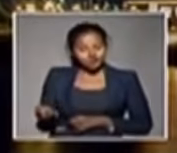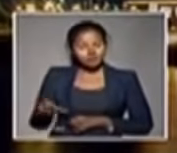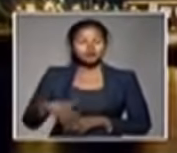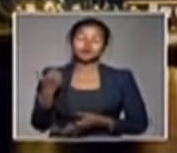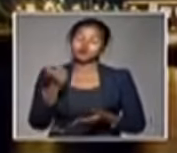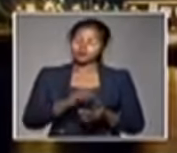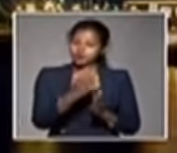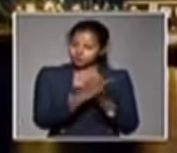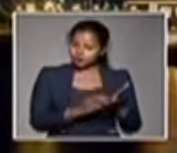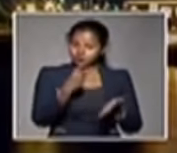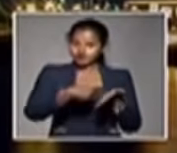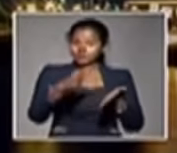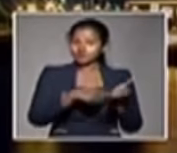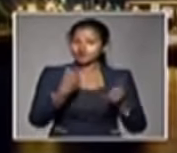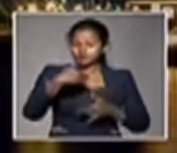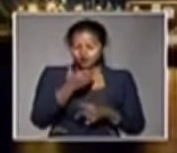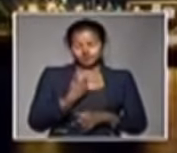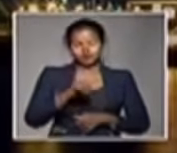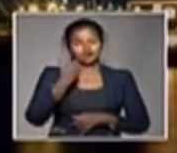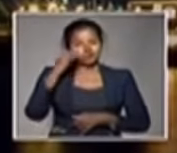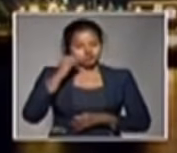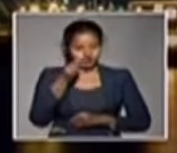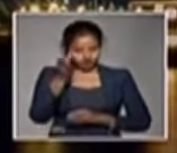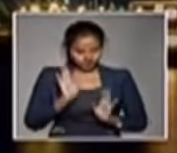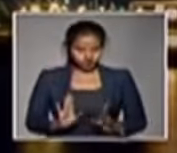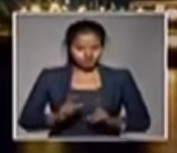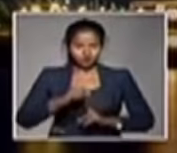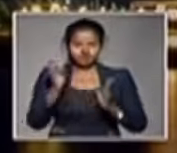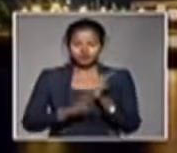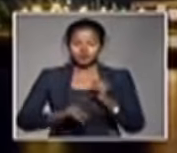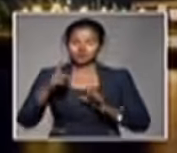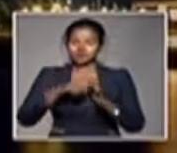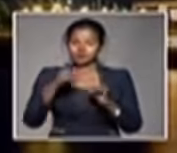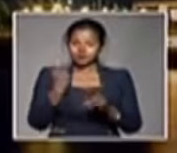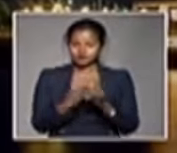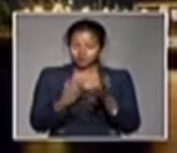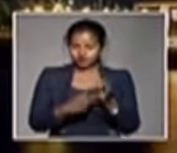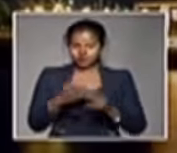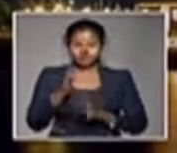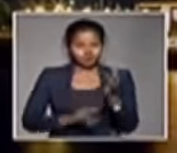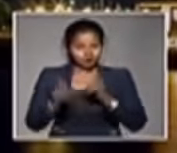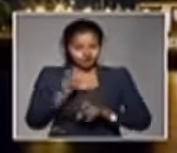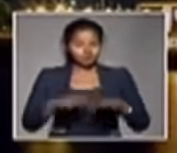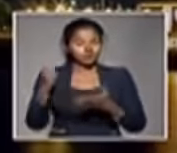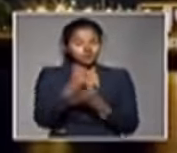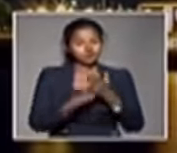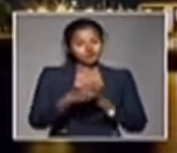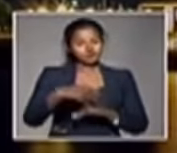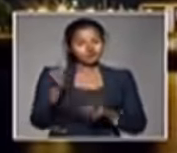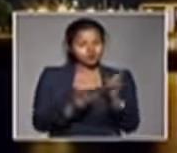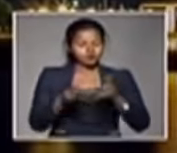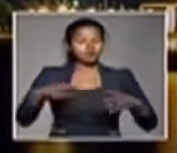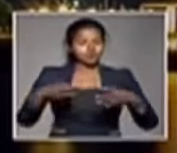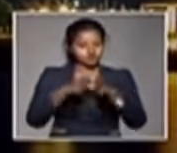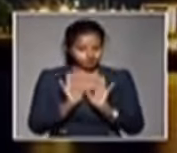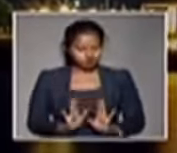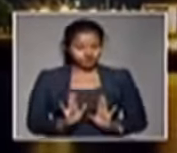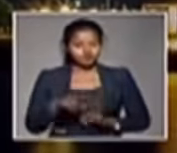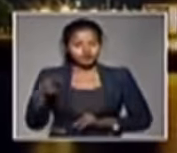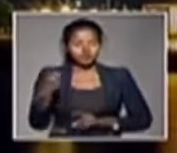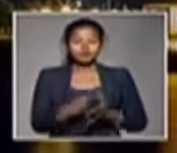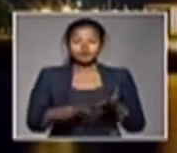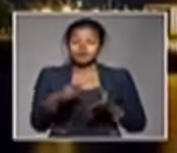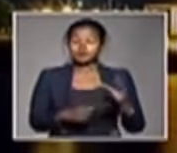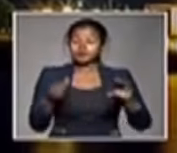of the 20th Amendment. Parliamentarian Ishak Rahuman, a member of the All Ceylon People's Congress, who was elected from